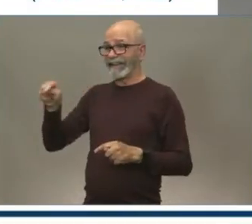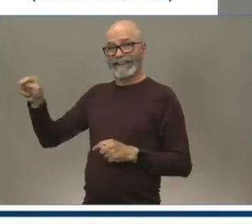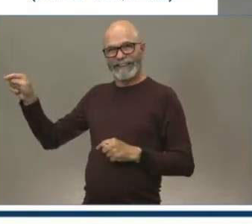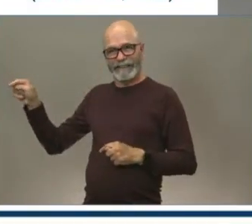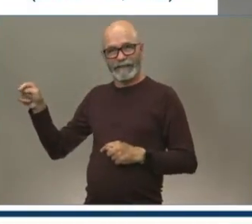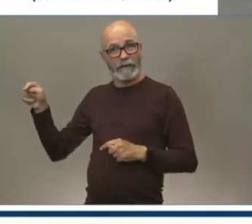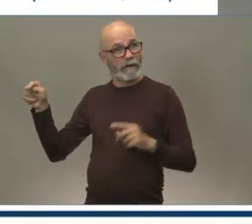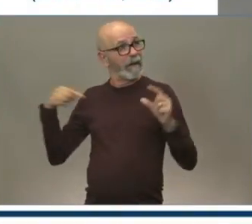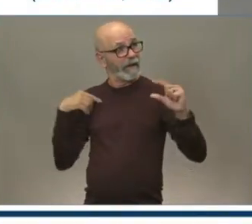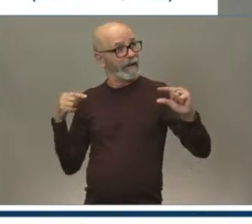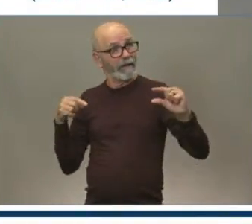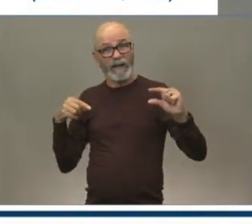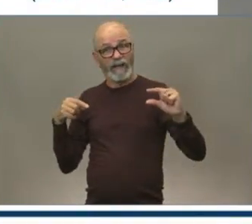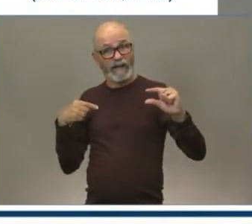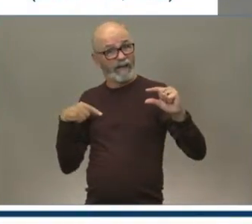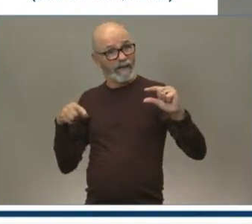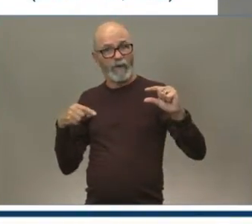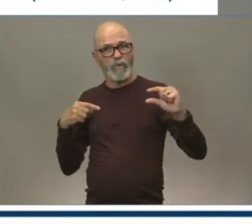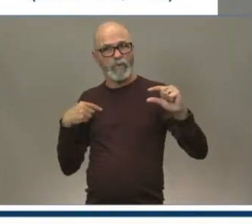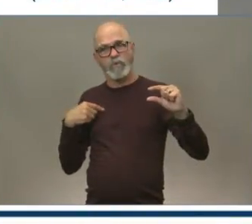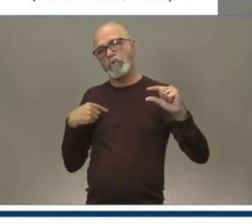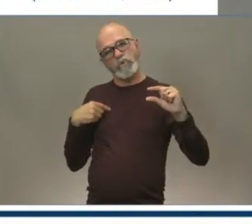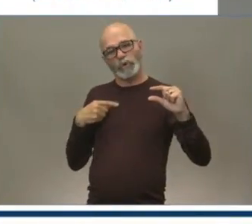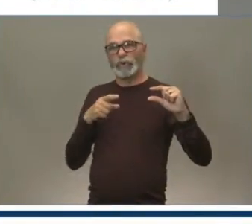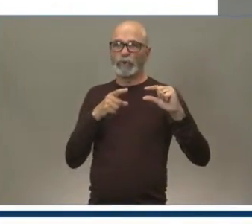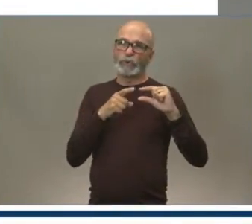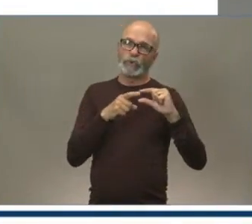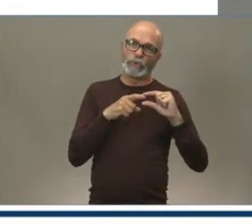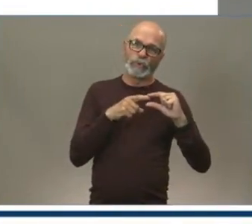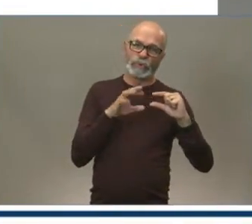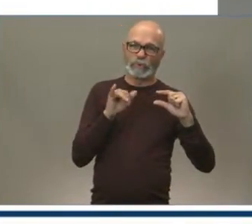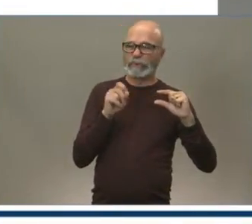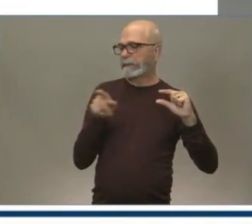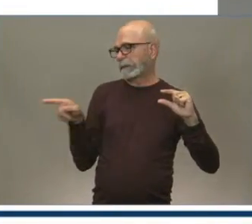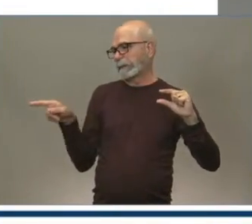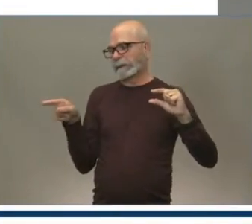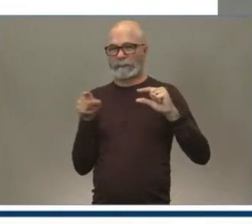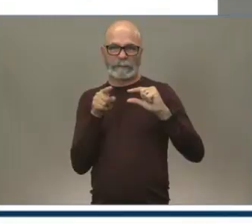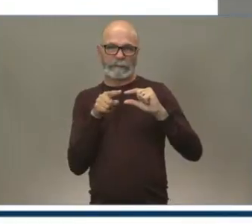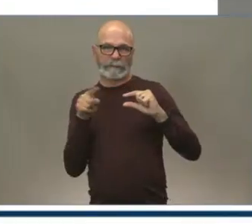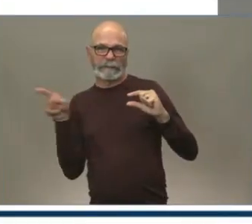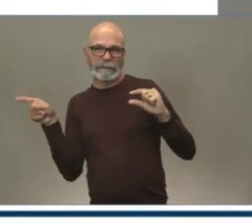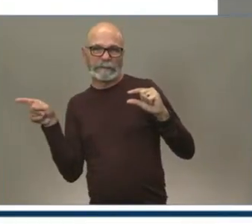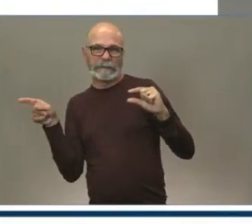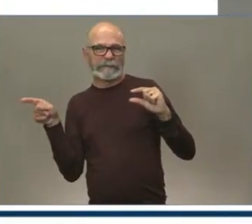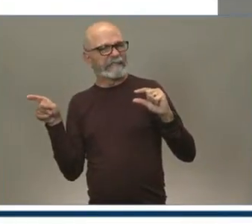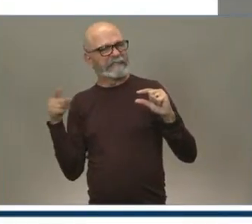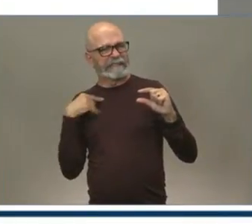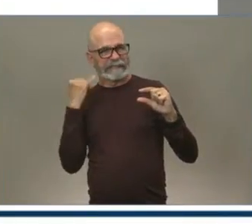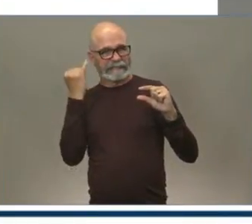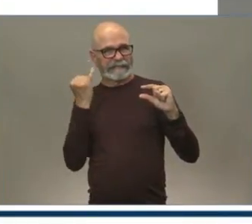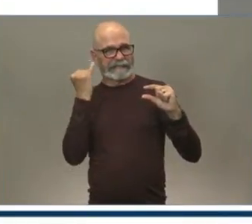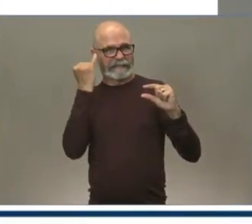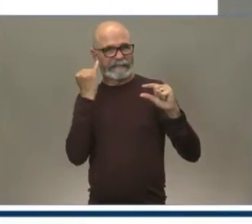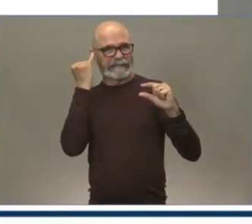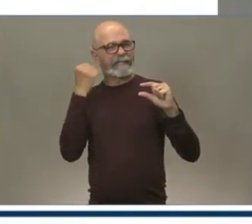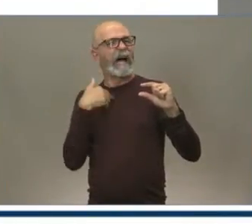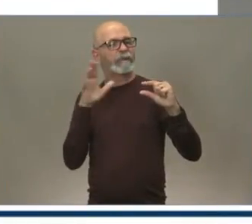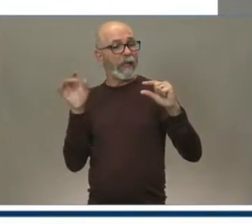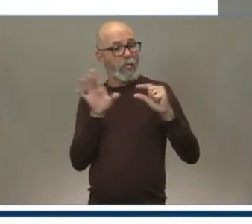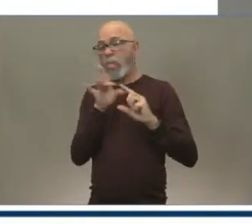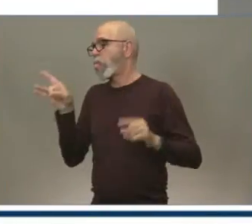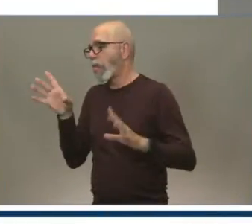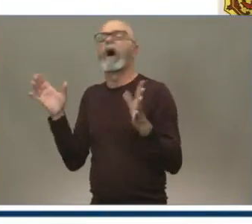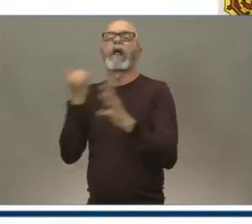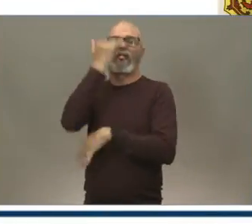where there's a greater risk of a severe outcome from the vaccine than there is from the disease. That may change, but right now that's the position we're in.